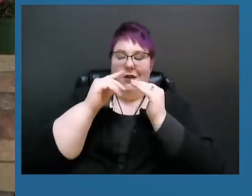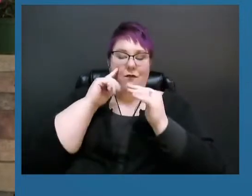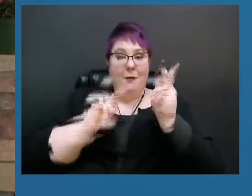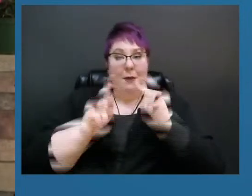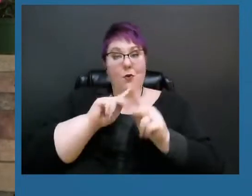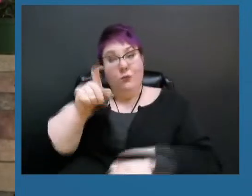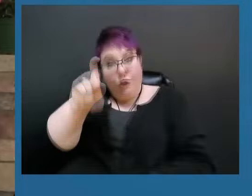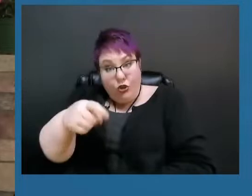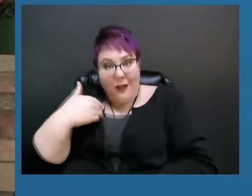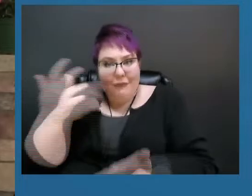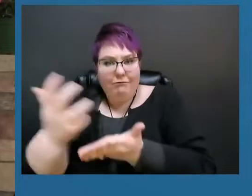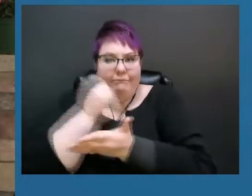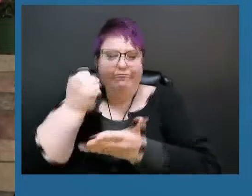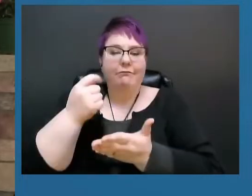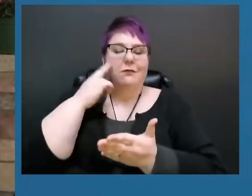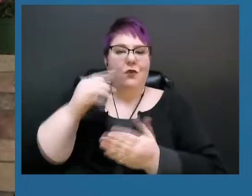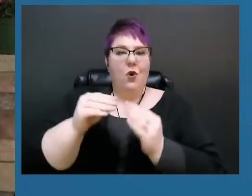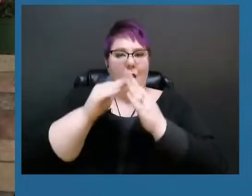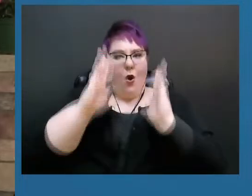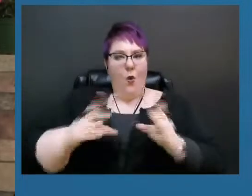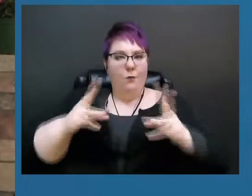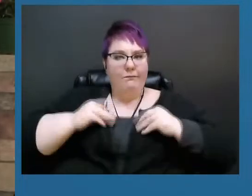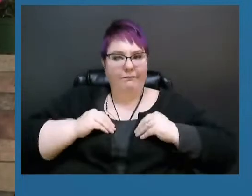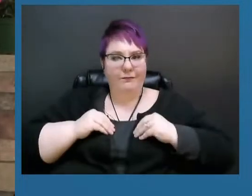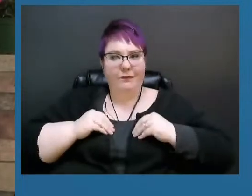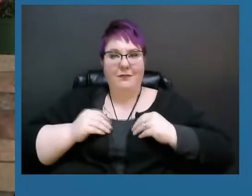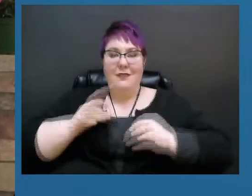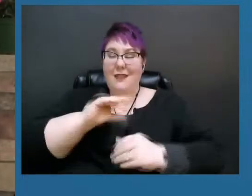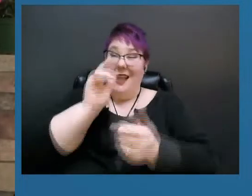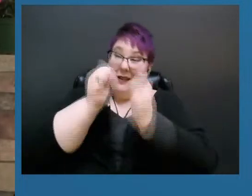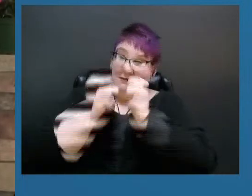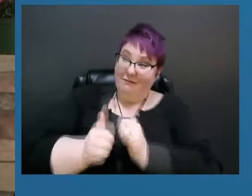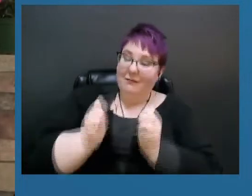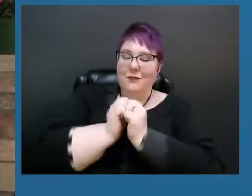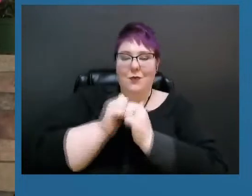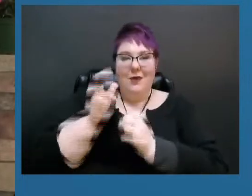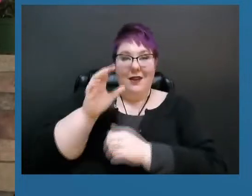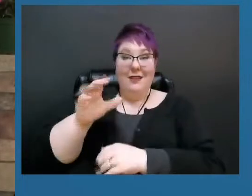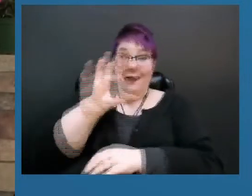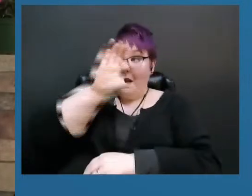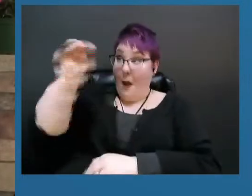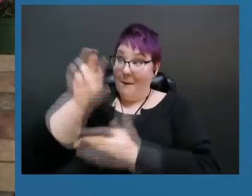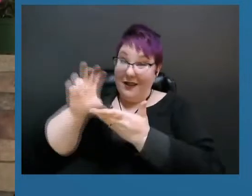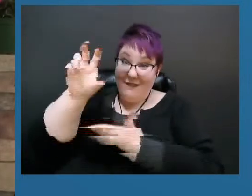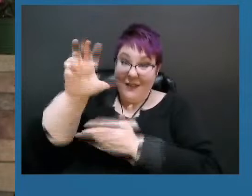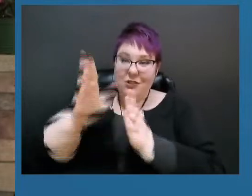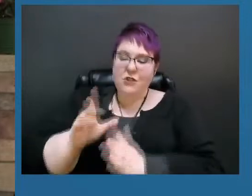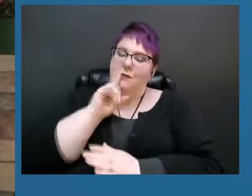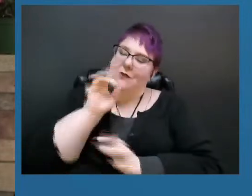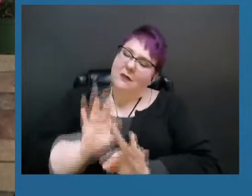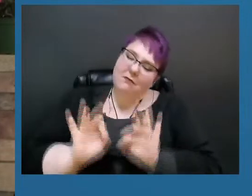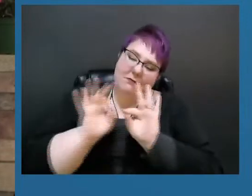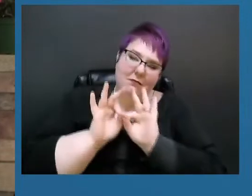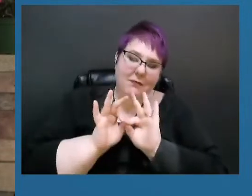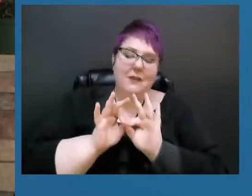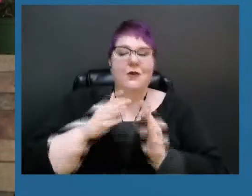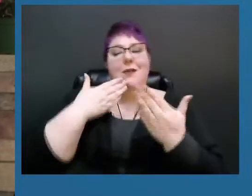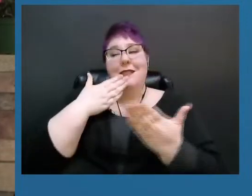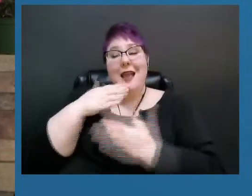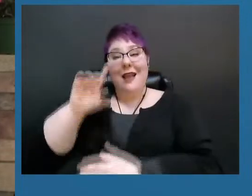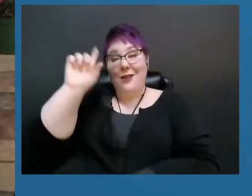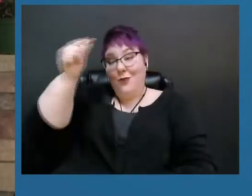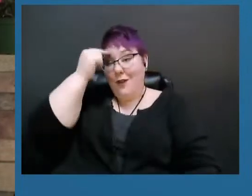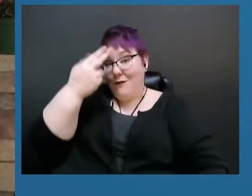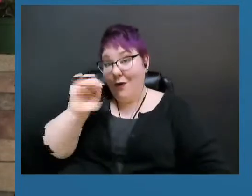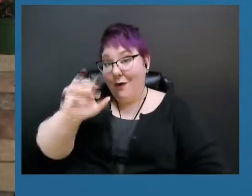including empowering those folks to compete with investors, is essential. So I want to thank you, Governor Hochul, for your forward-thinking and proactive and